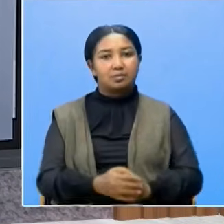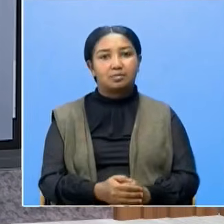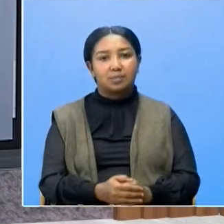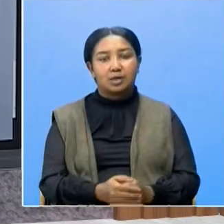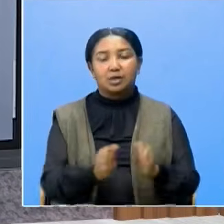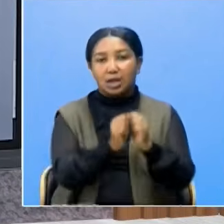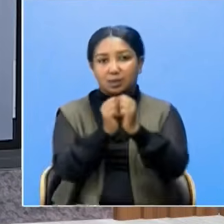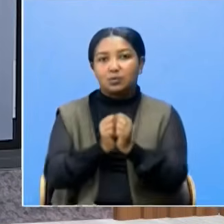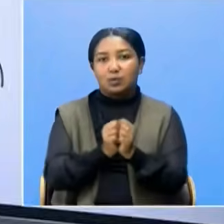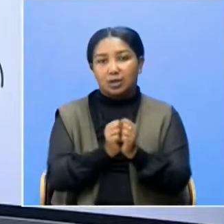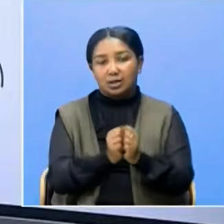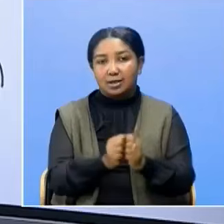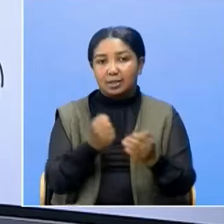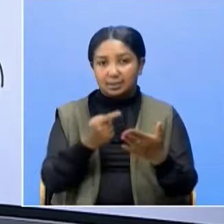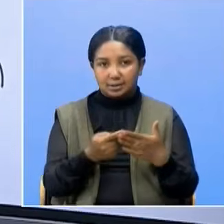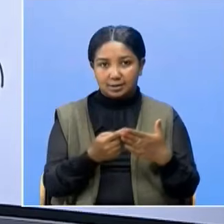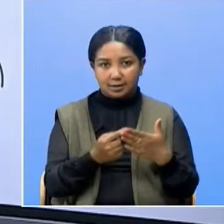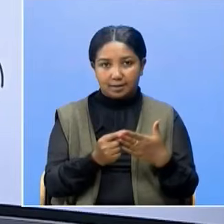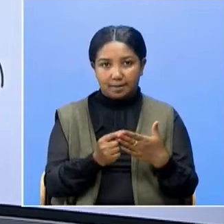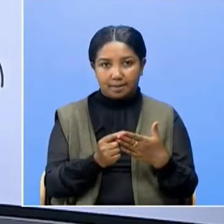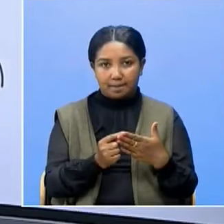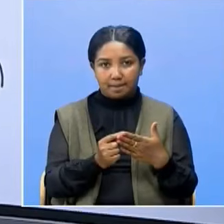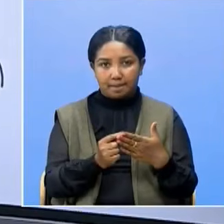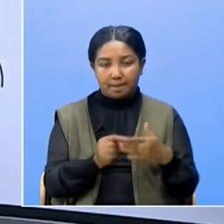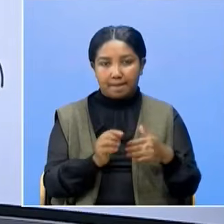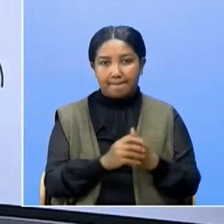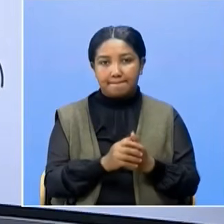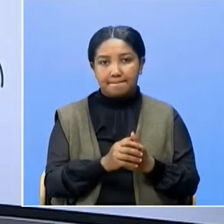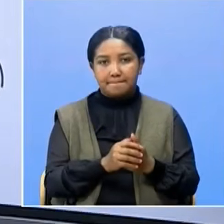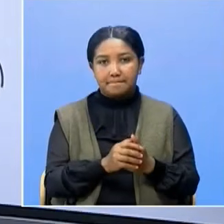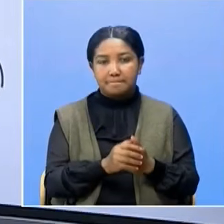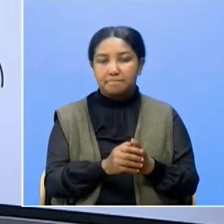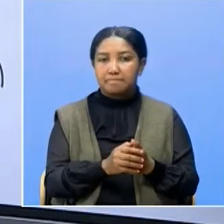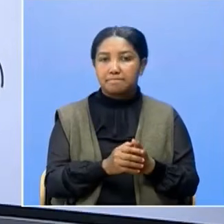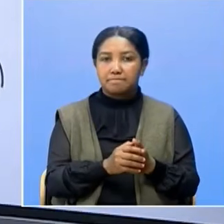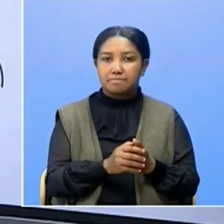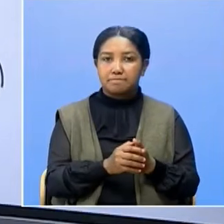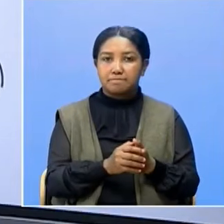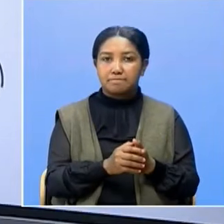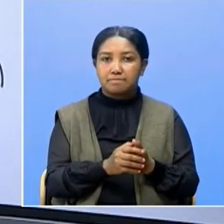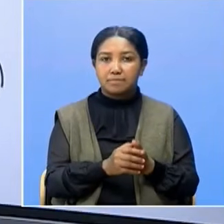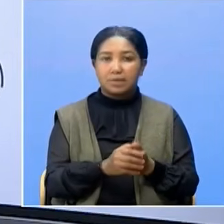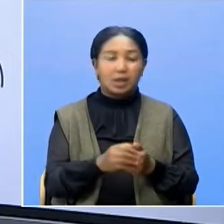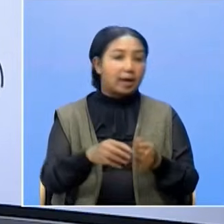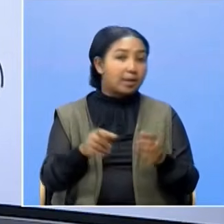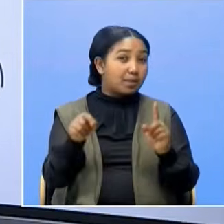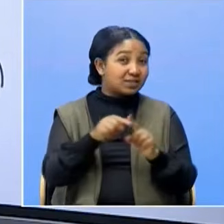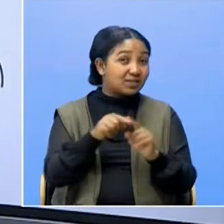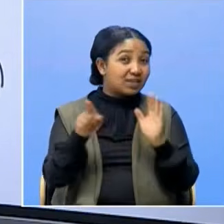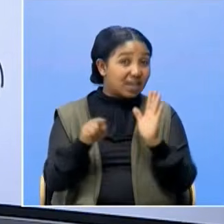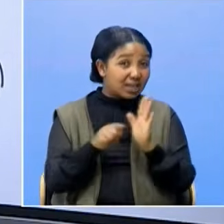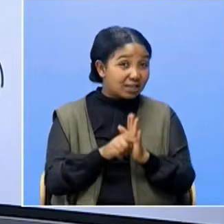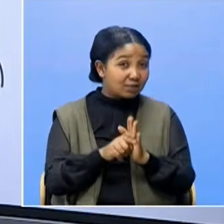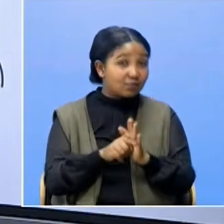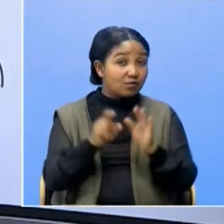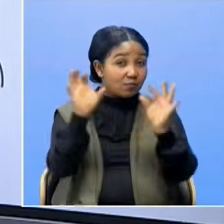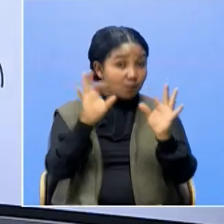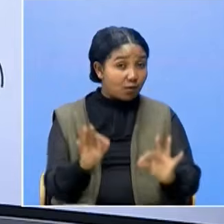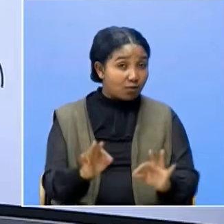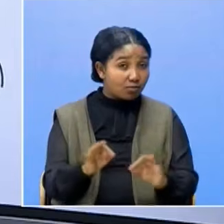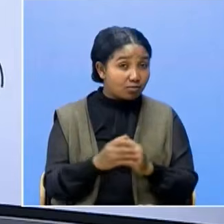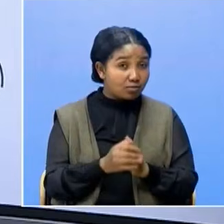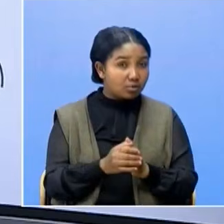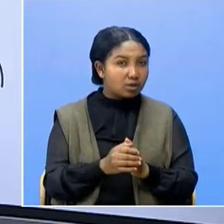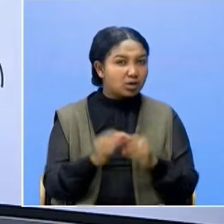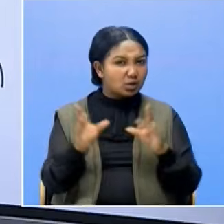do it together. It is what? Yeah, just like the positive and the negative form,